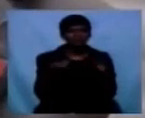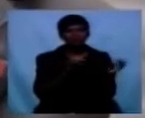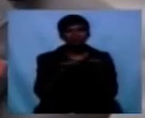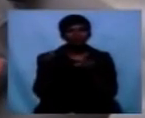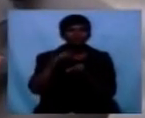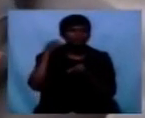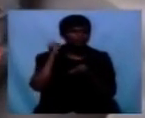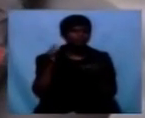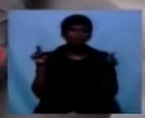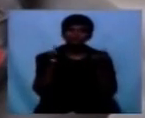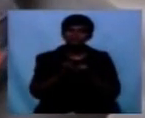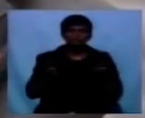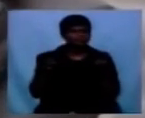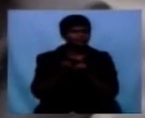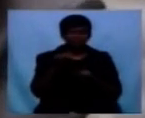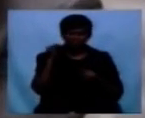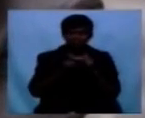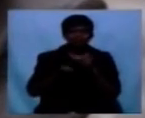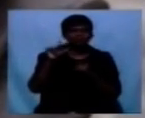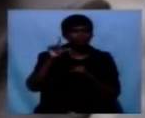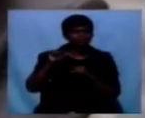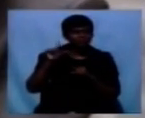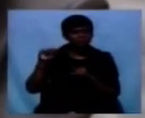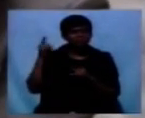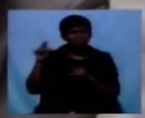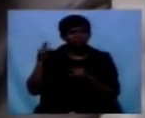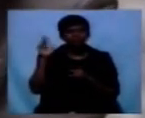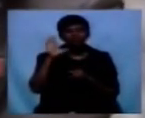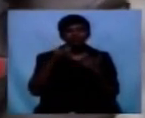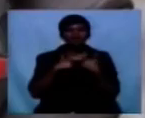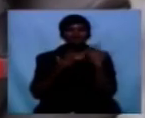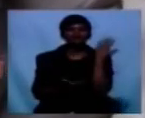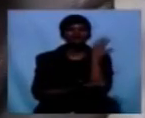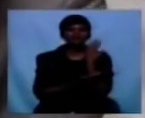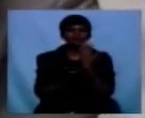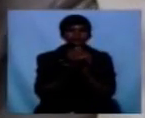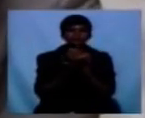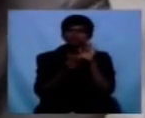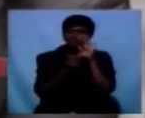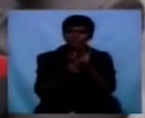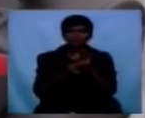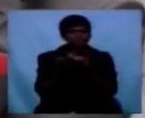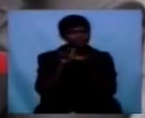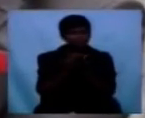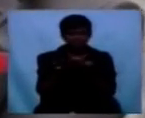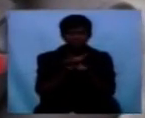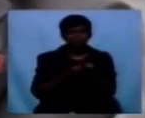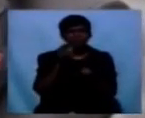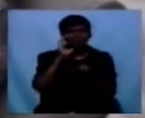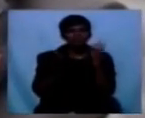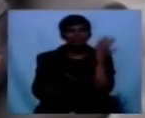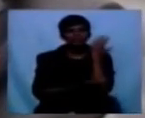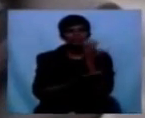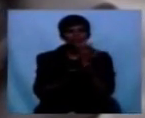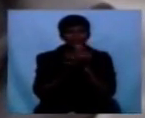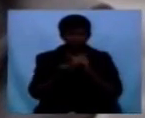we do the same. By the end of 2021, we'll have improved the status and the outlook of Lusaka. And we'll have improved